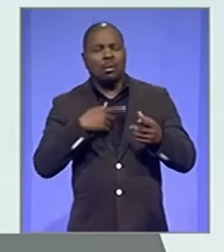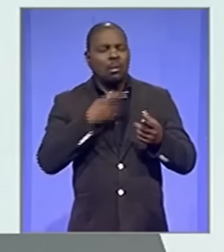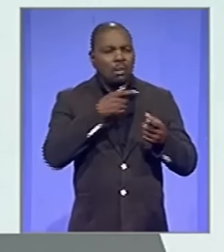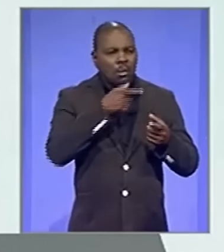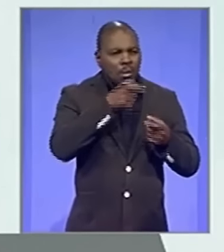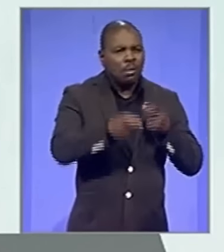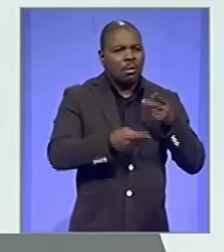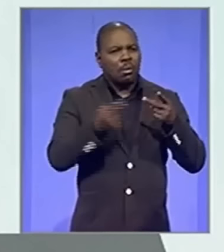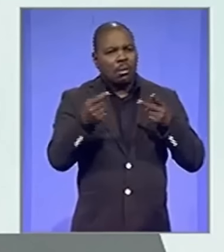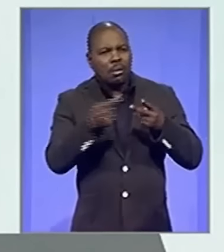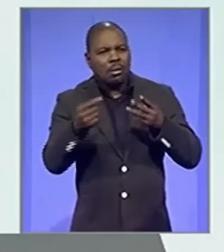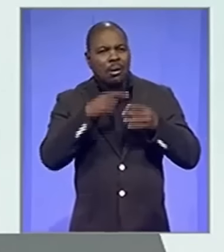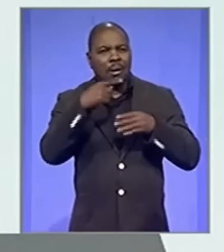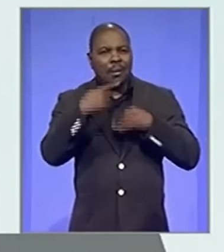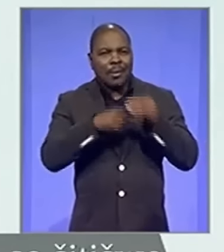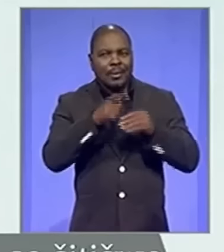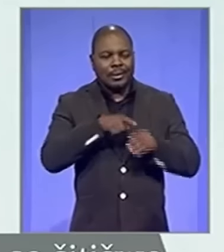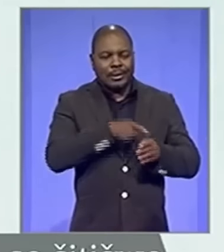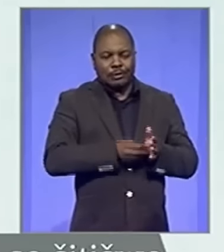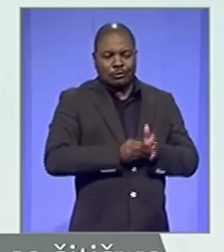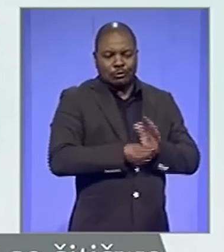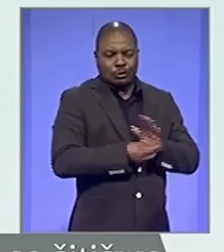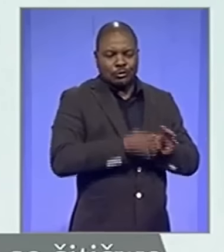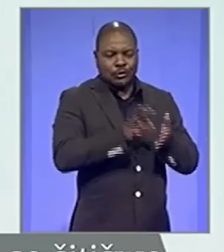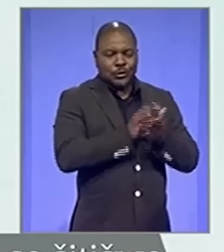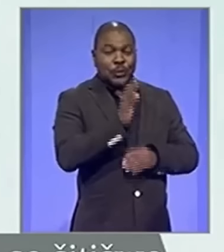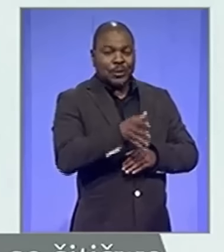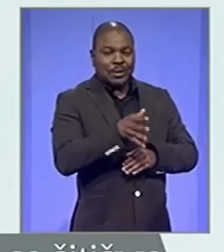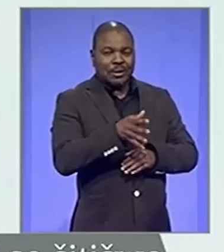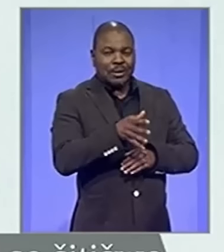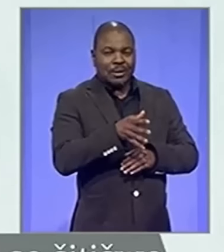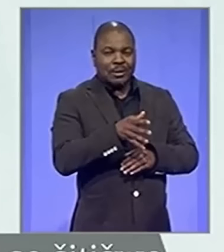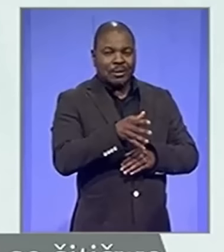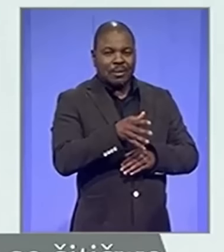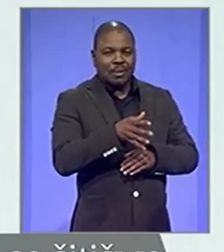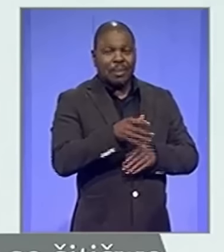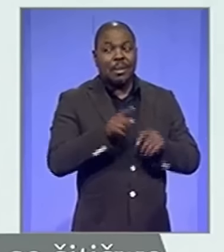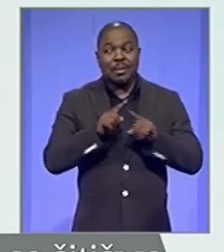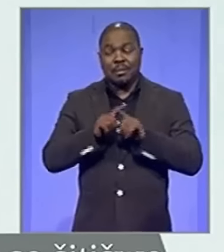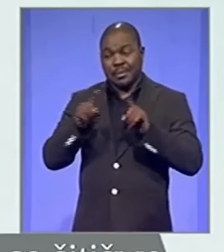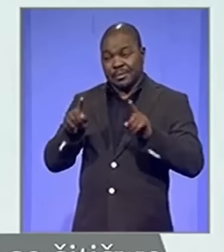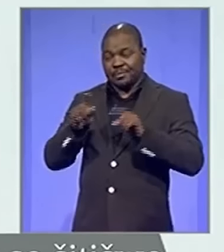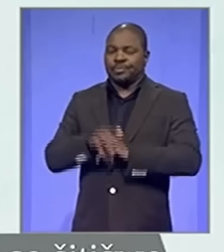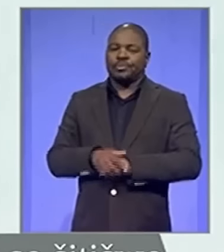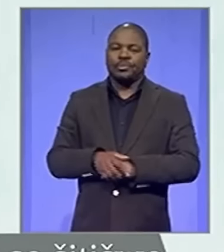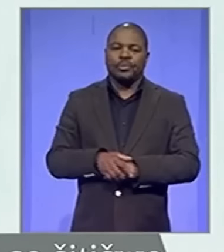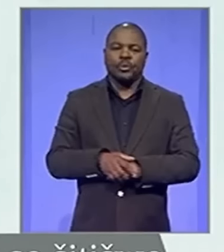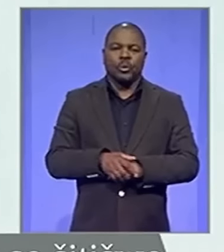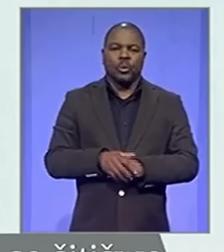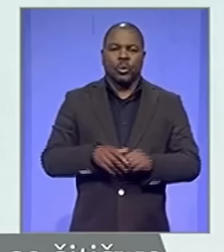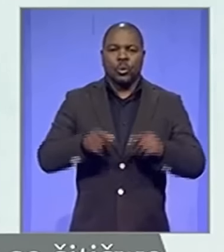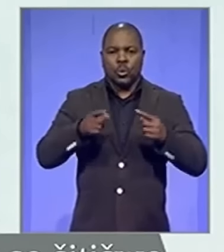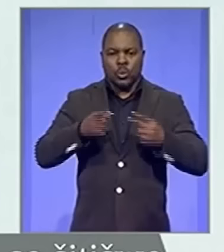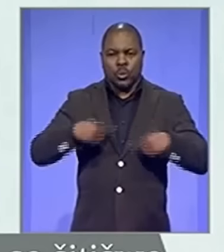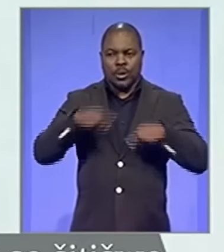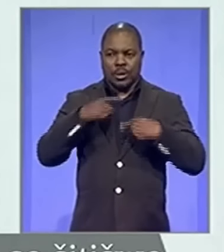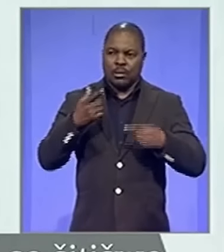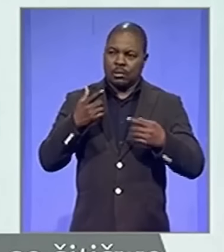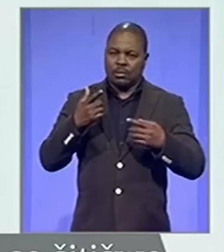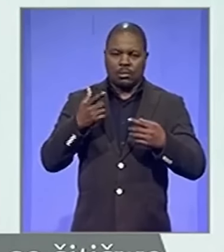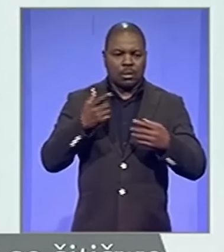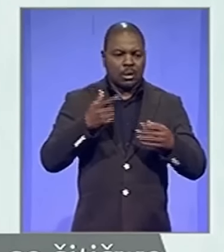concerning the rigging of elections. We have not found a way to open that